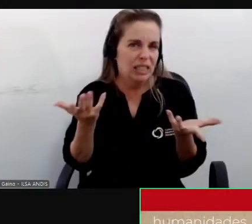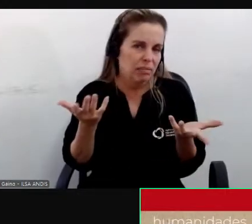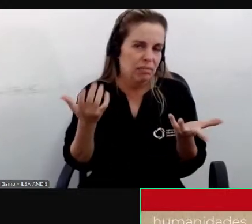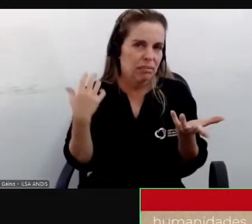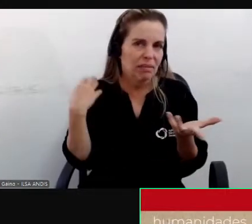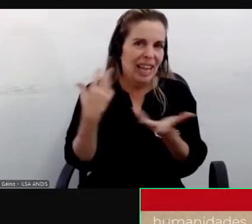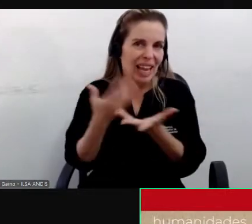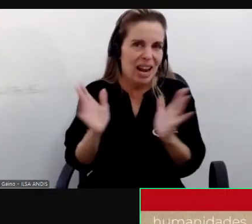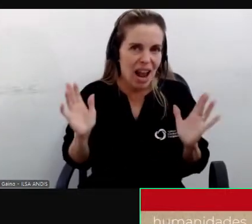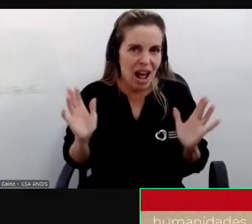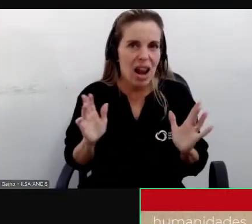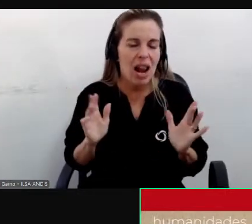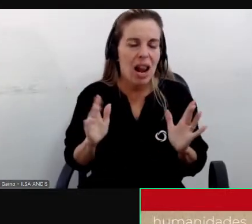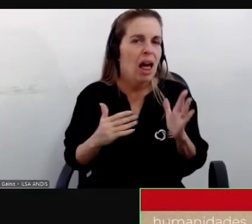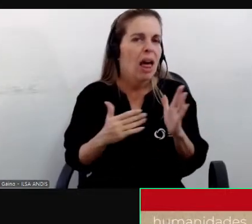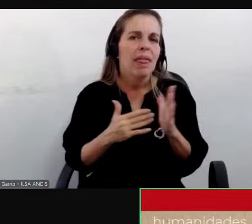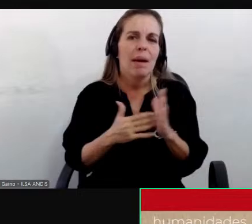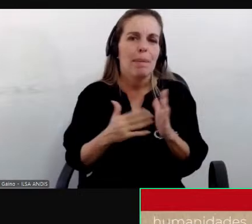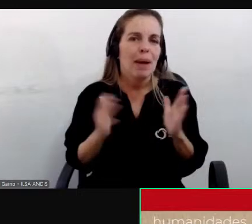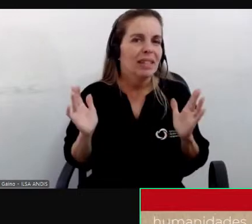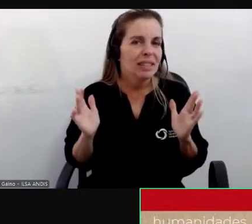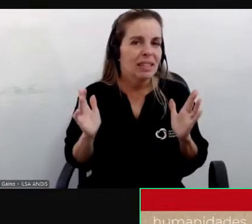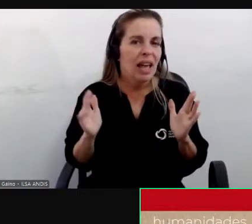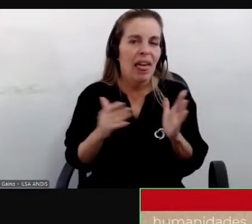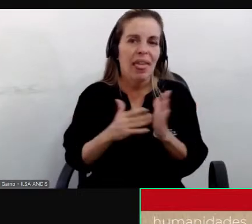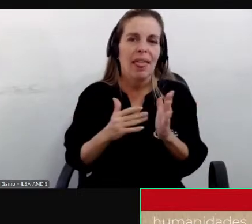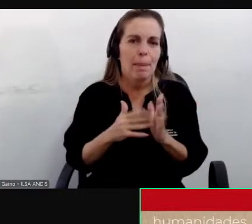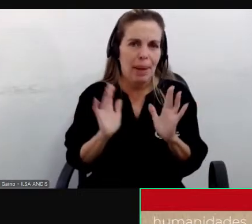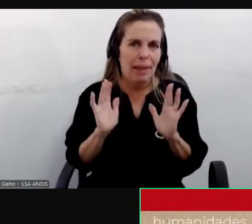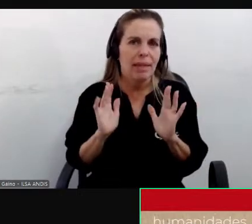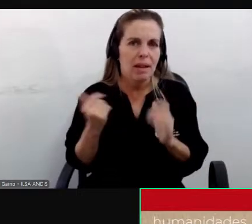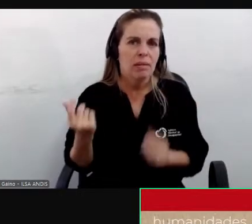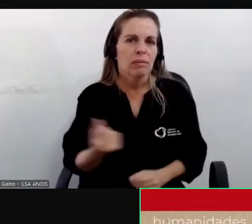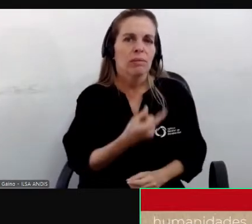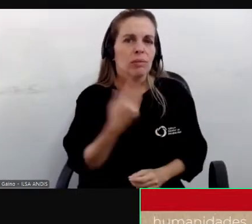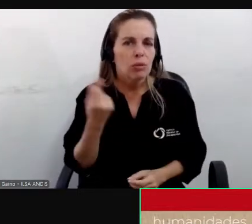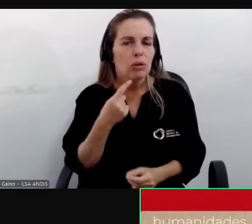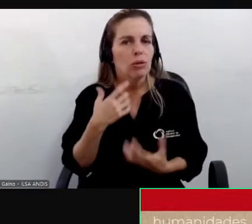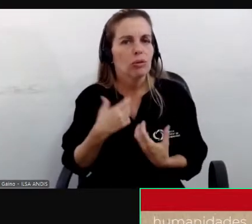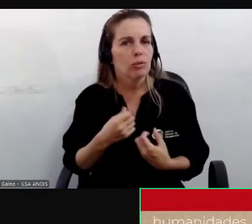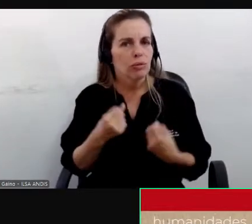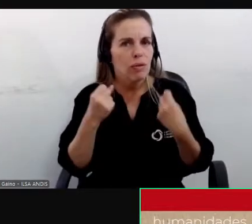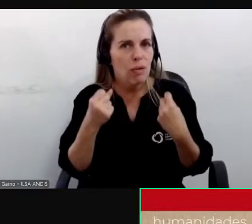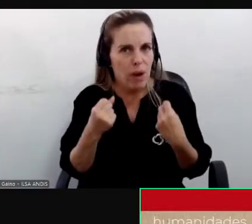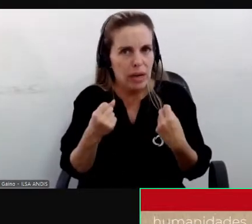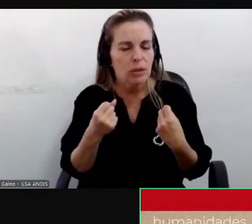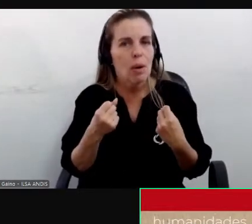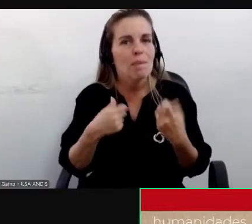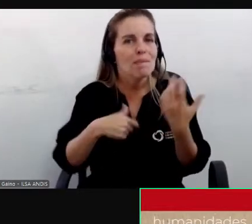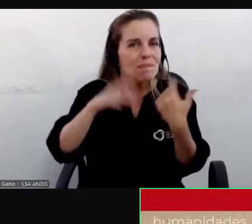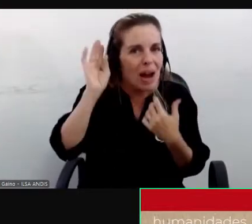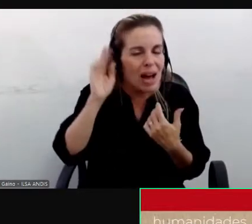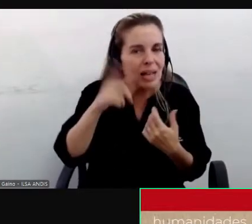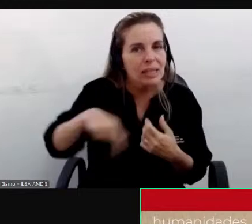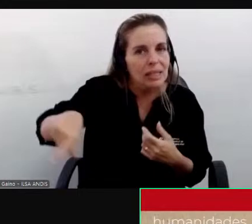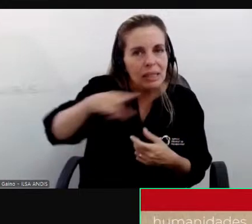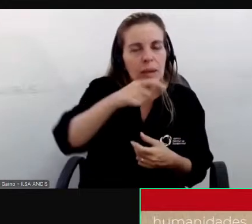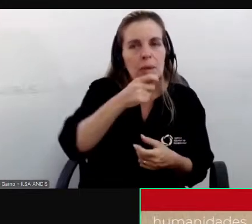But in terms of industries, well, it varies a lot.